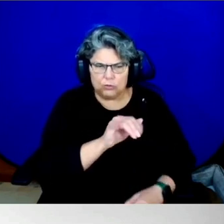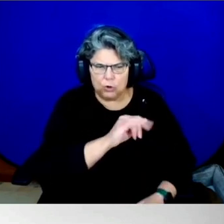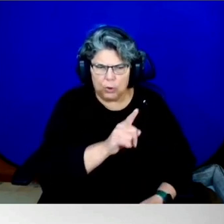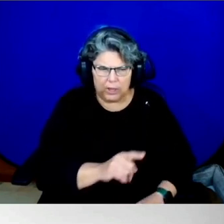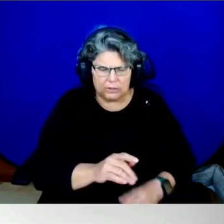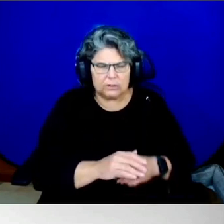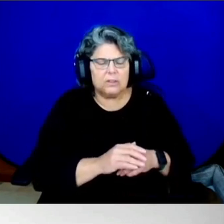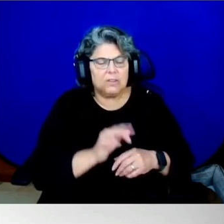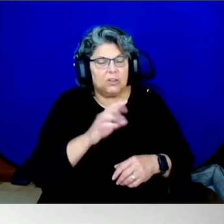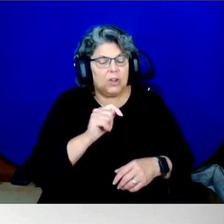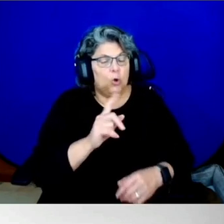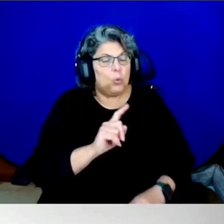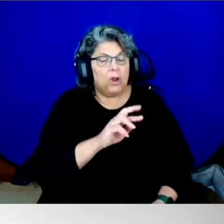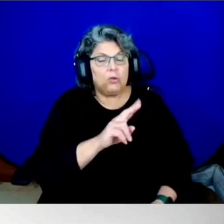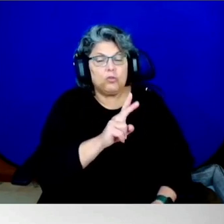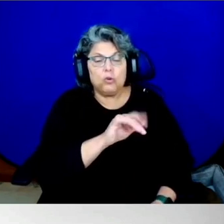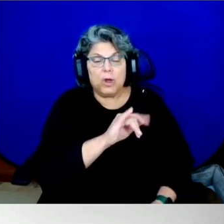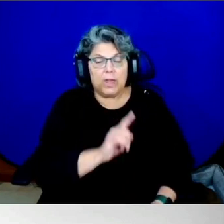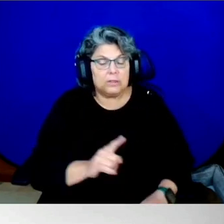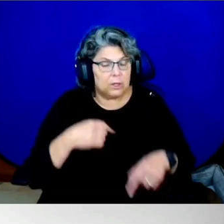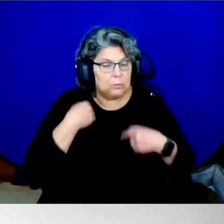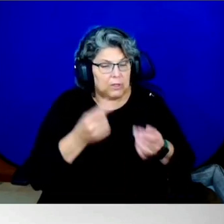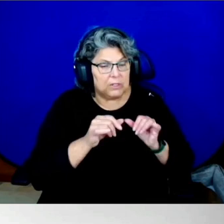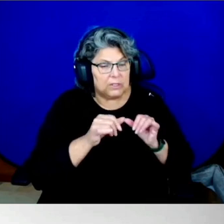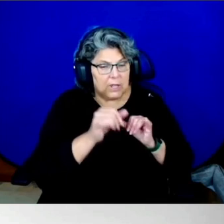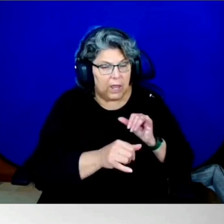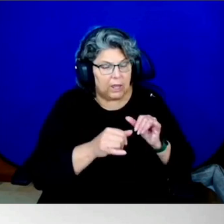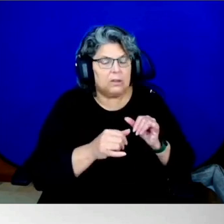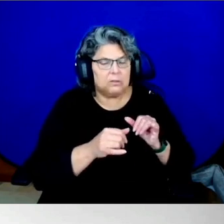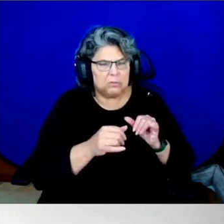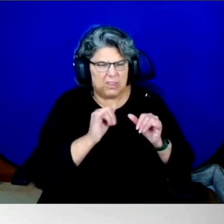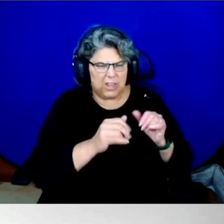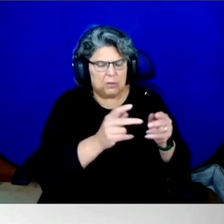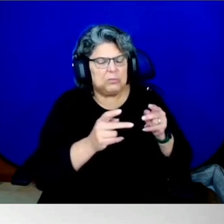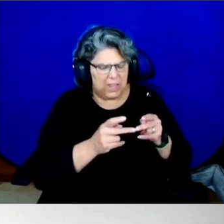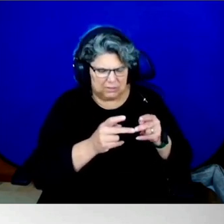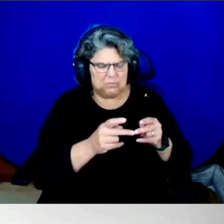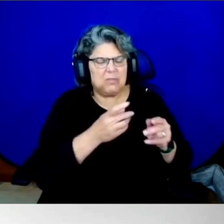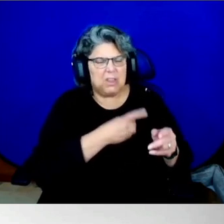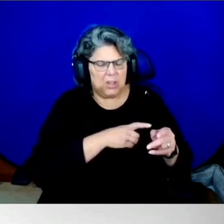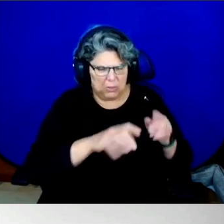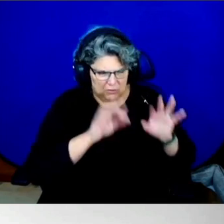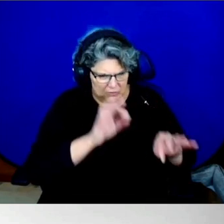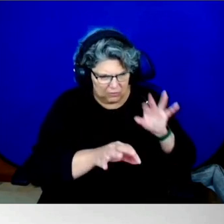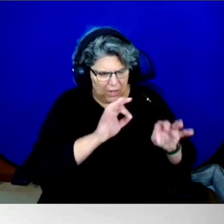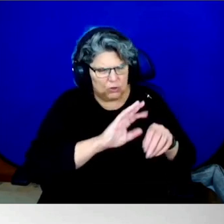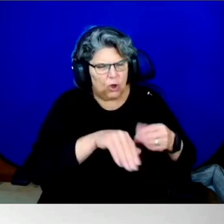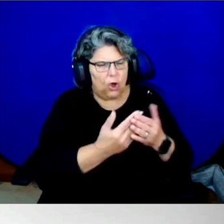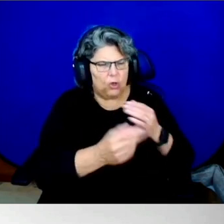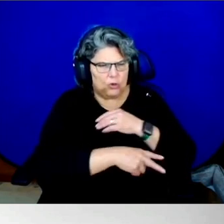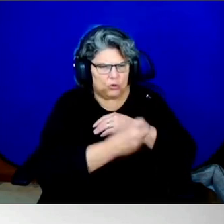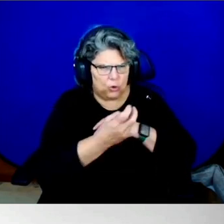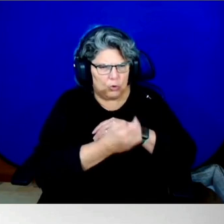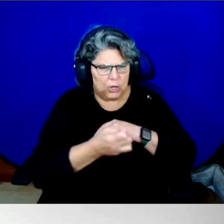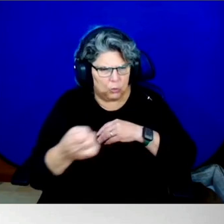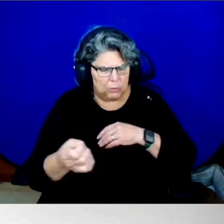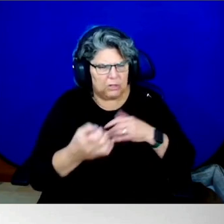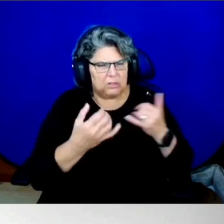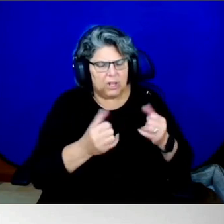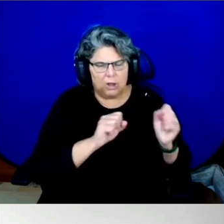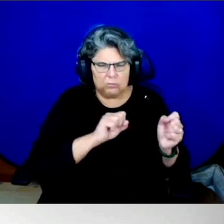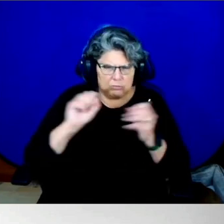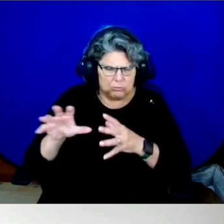where Ruelas had been staying. At that location, the deputies recovered all of the stolen property. The property has since been returned to the rightful